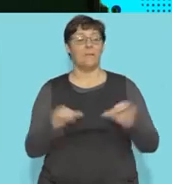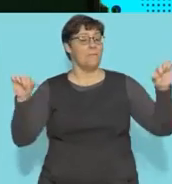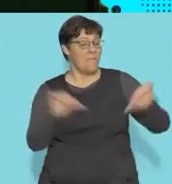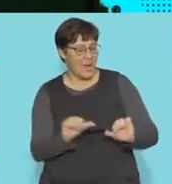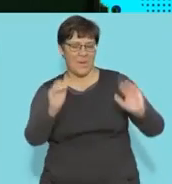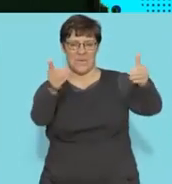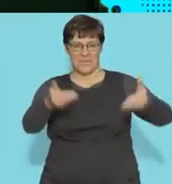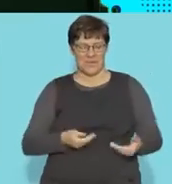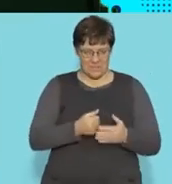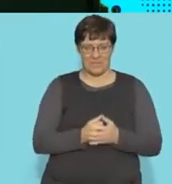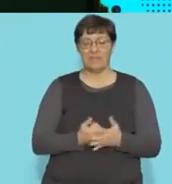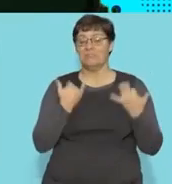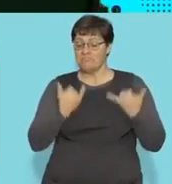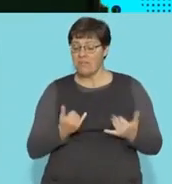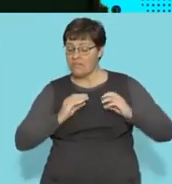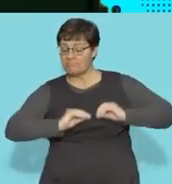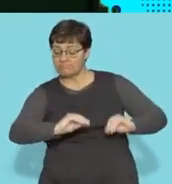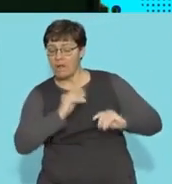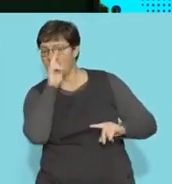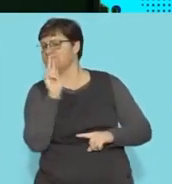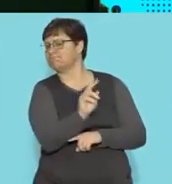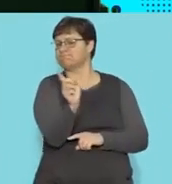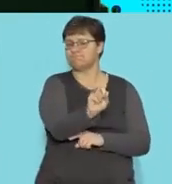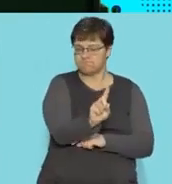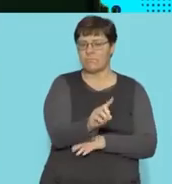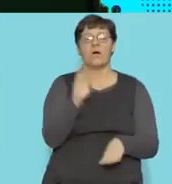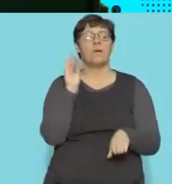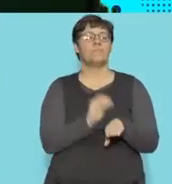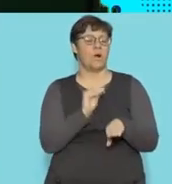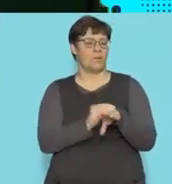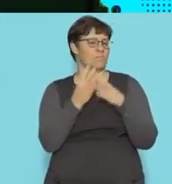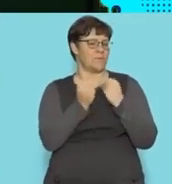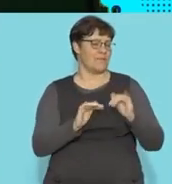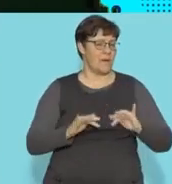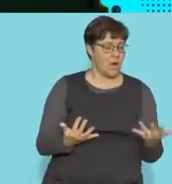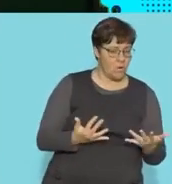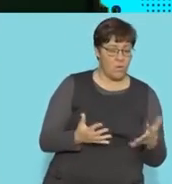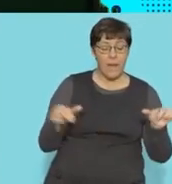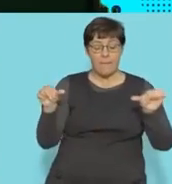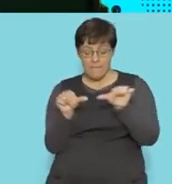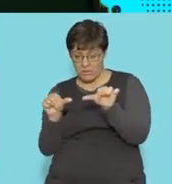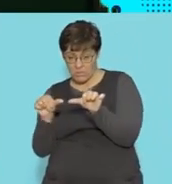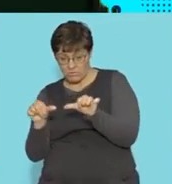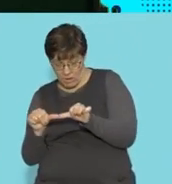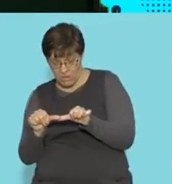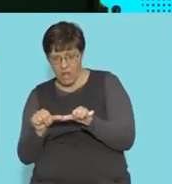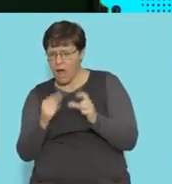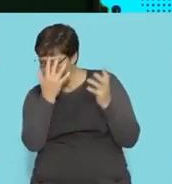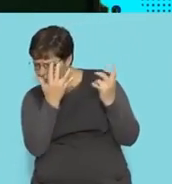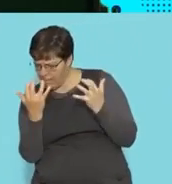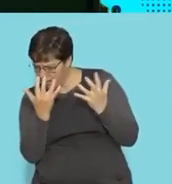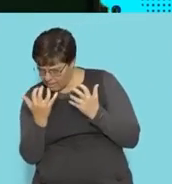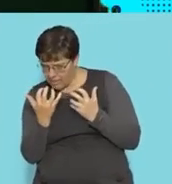Welcome back everyone. In this segment of the lesson, we're going to be looking at some more problems and how measurement can help me solve